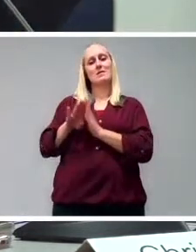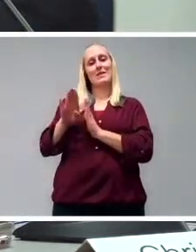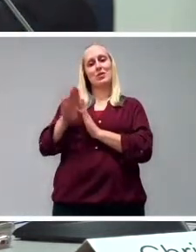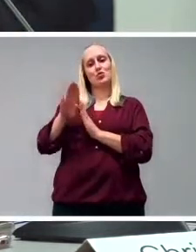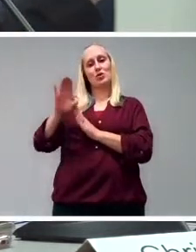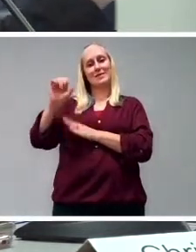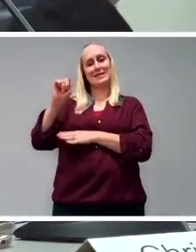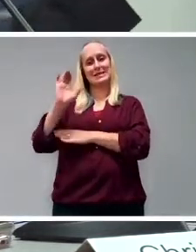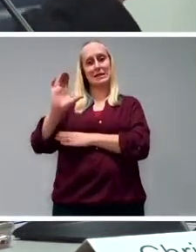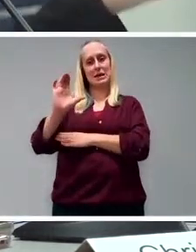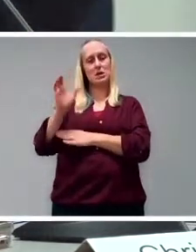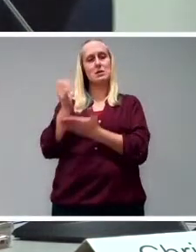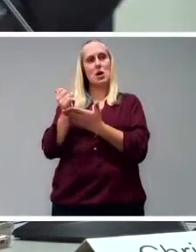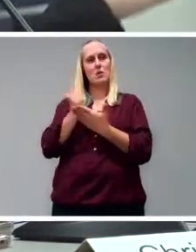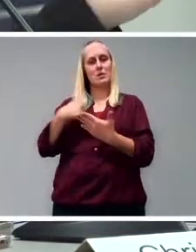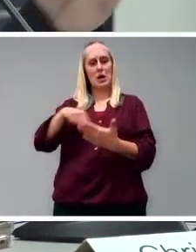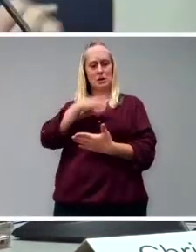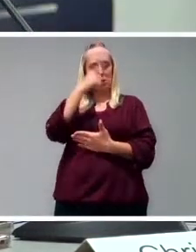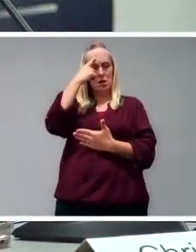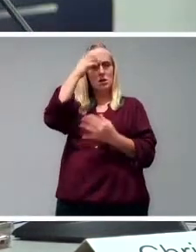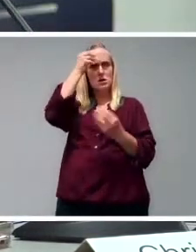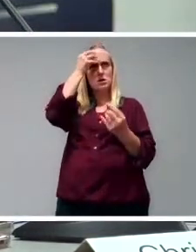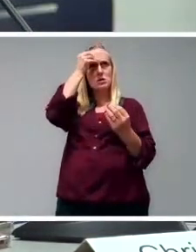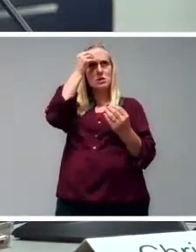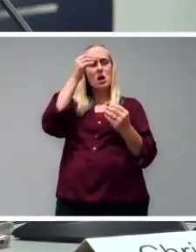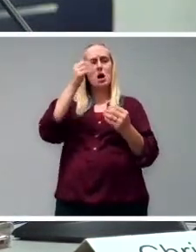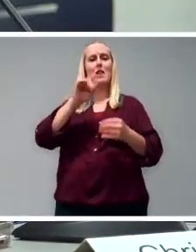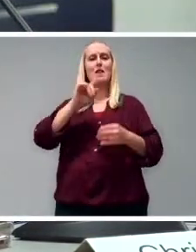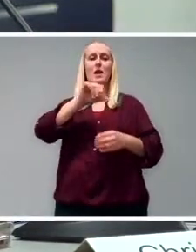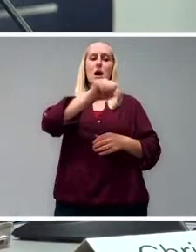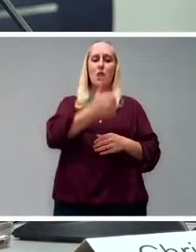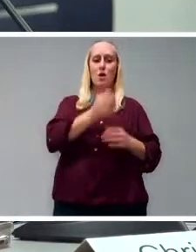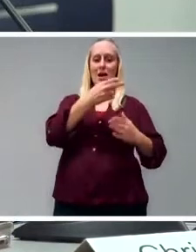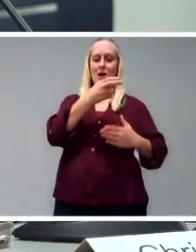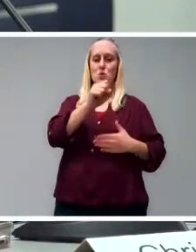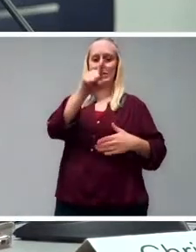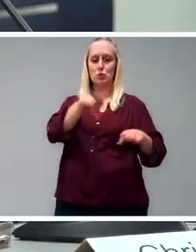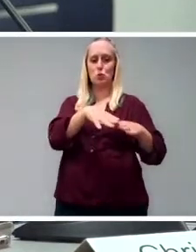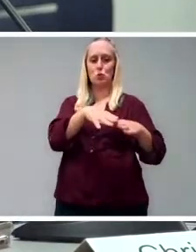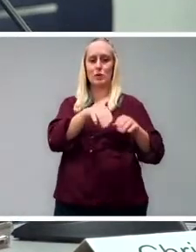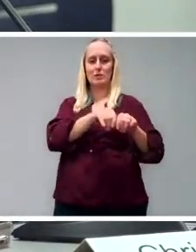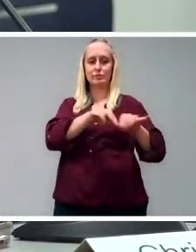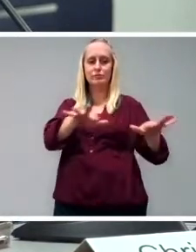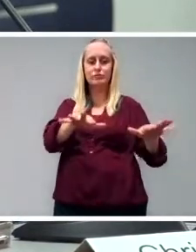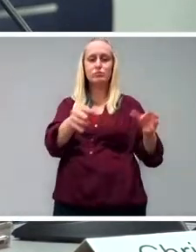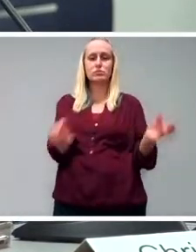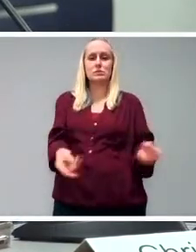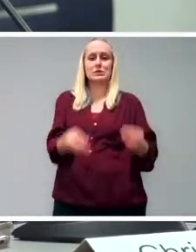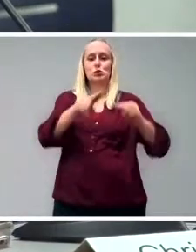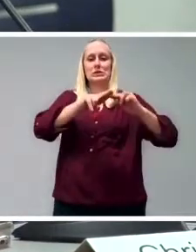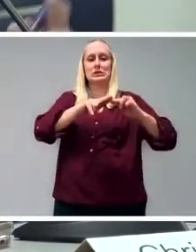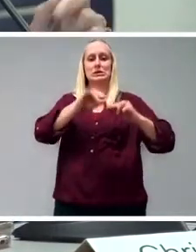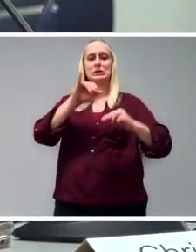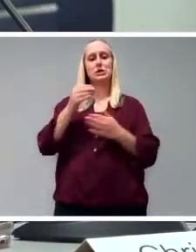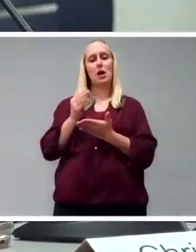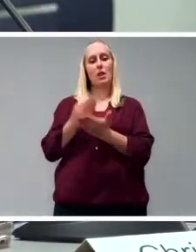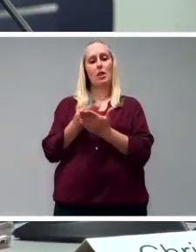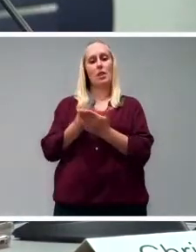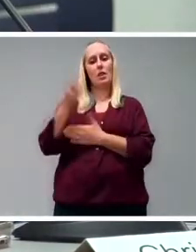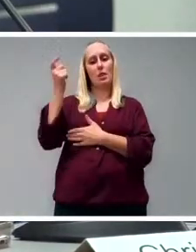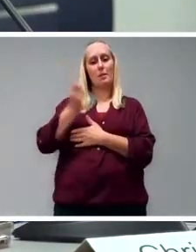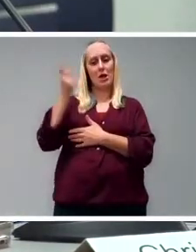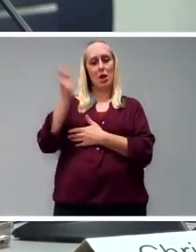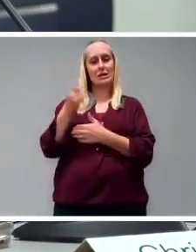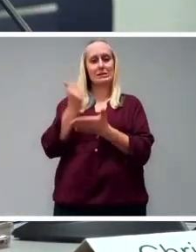the resident high school think, how to expand CTE offerings. And the bond has really helped that. If you walk into McKay